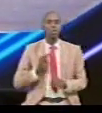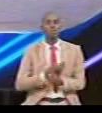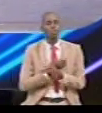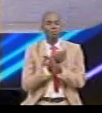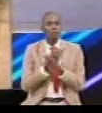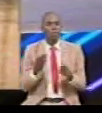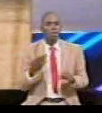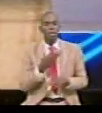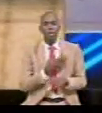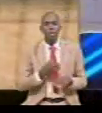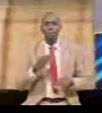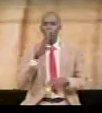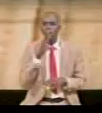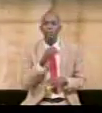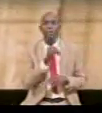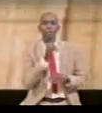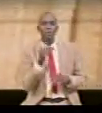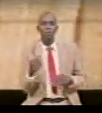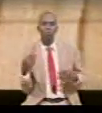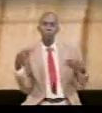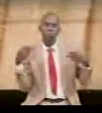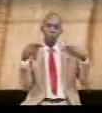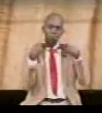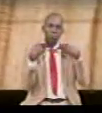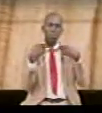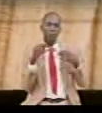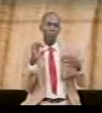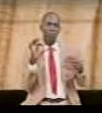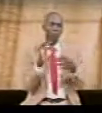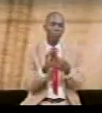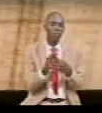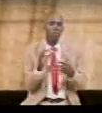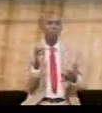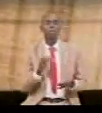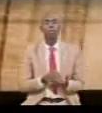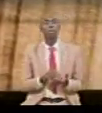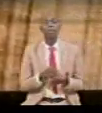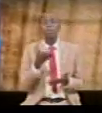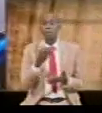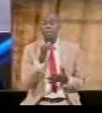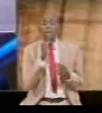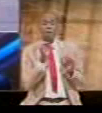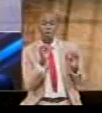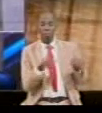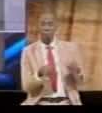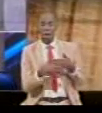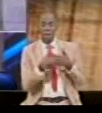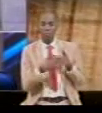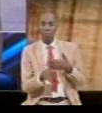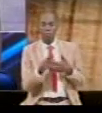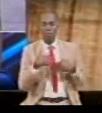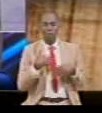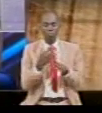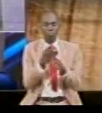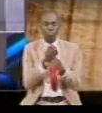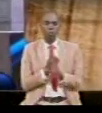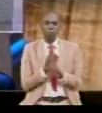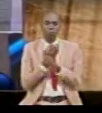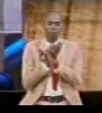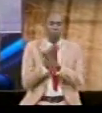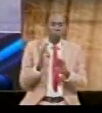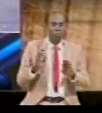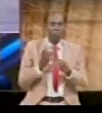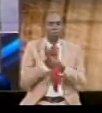not entangled again. There's a possibility after the freedom, after the liberation, after